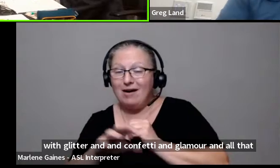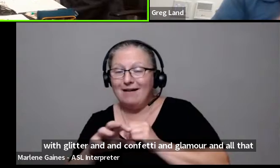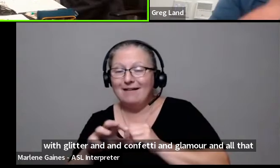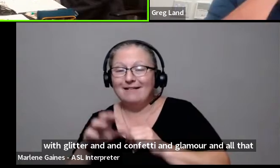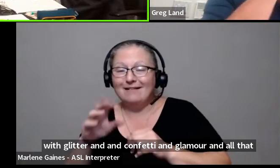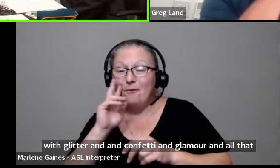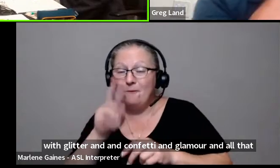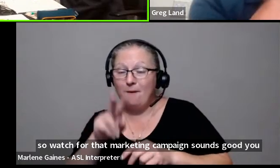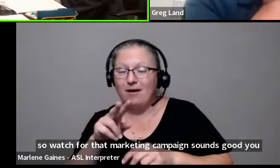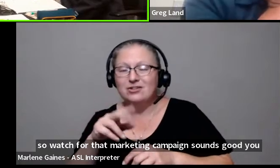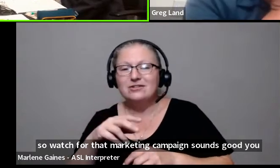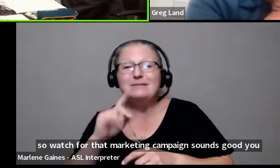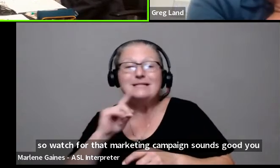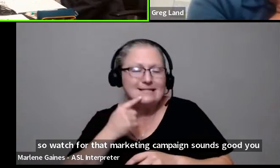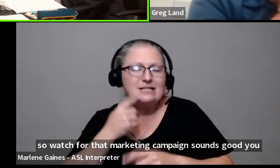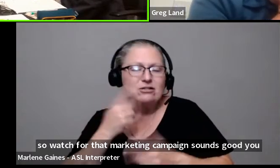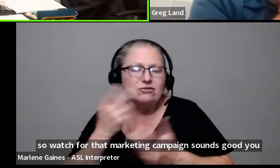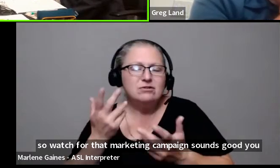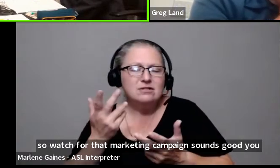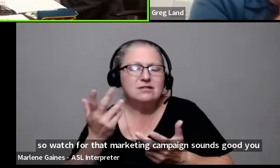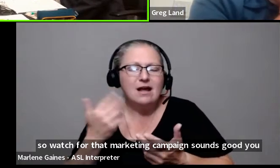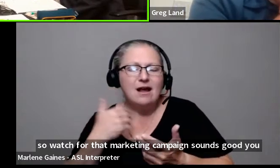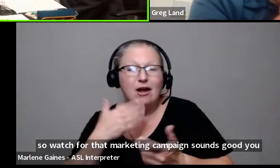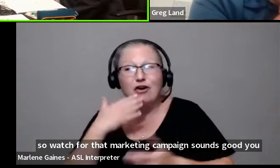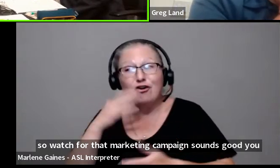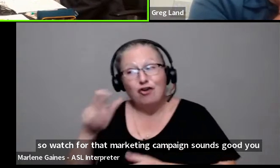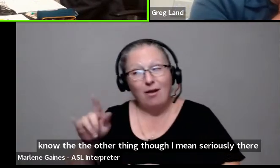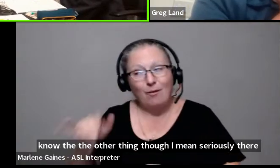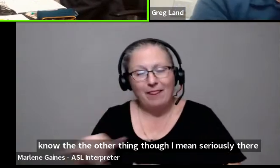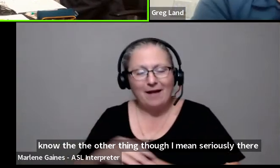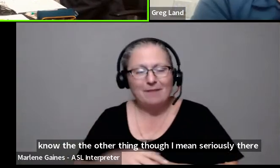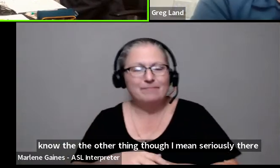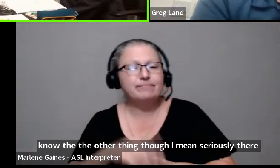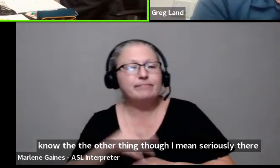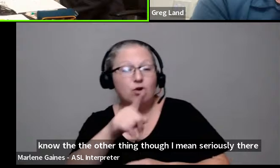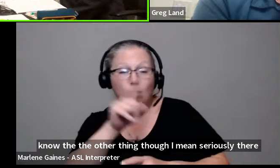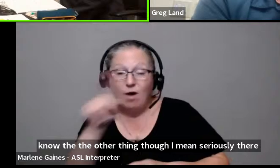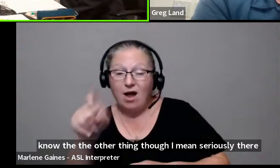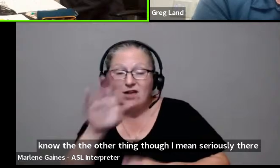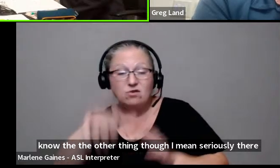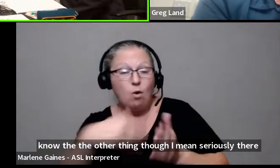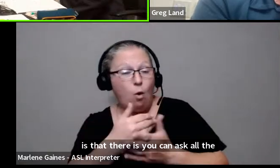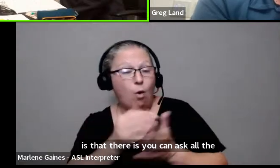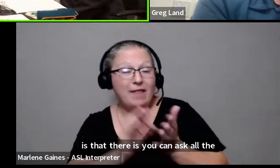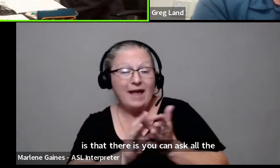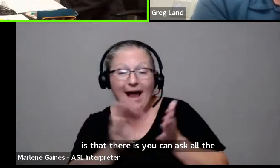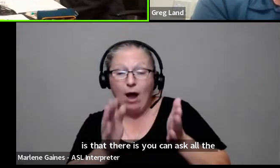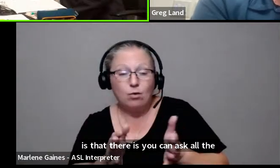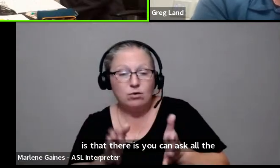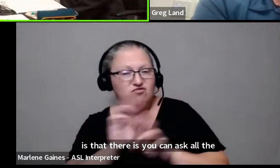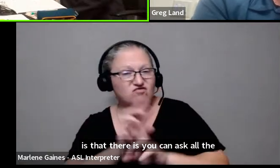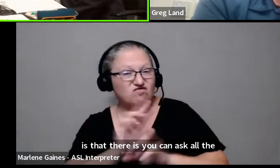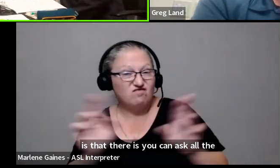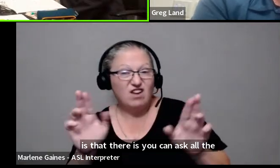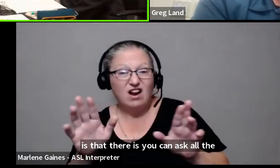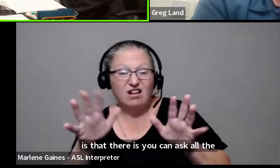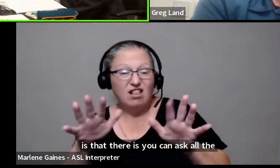other thing though, seriously, there Good is luck with all that. Yeah. there is, you can ask all the accountants, they're ready to leave